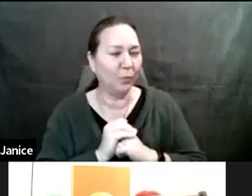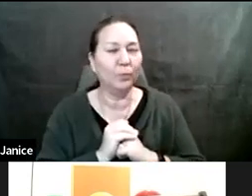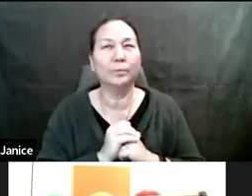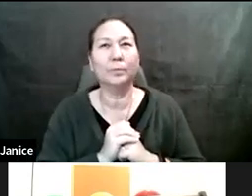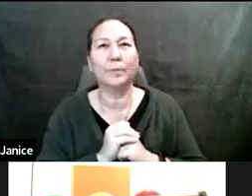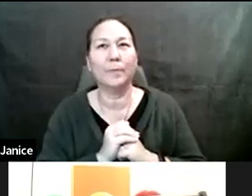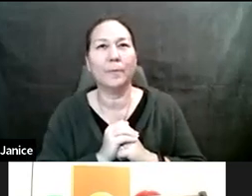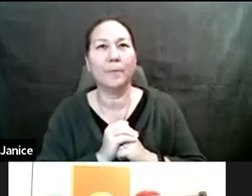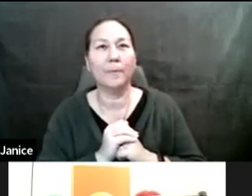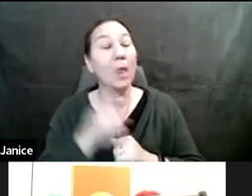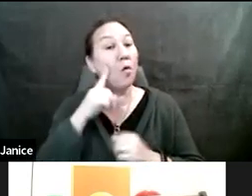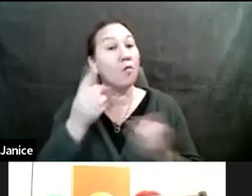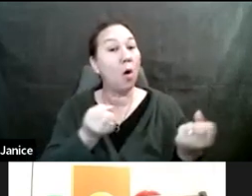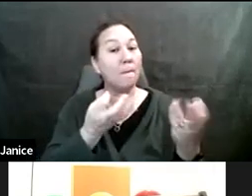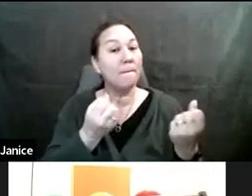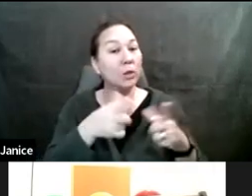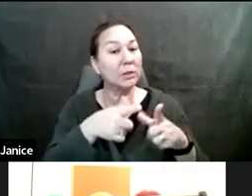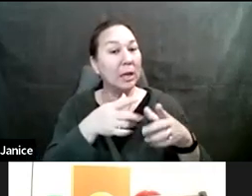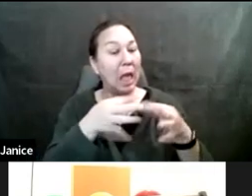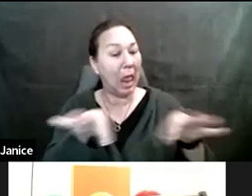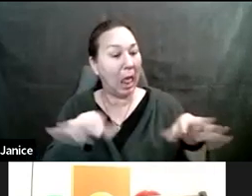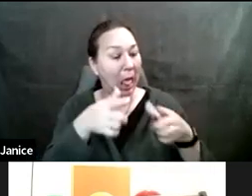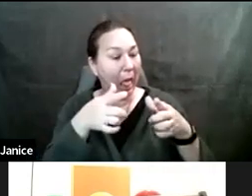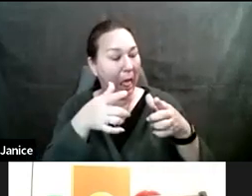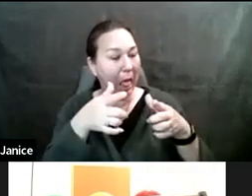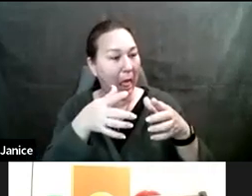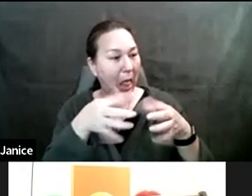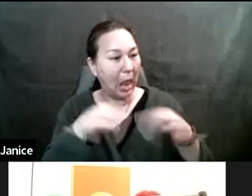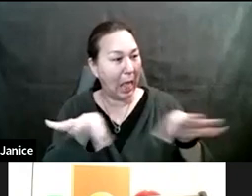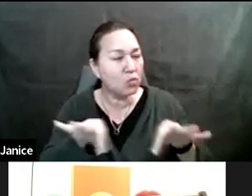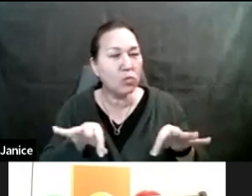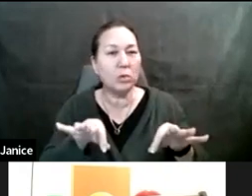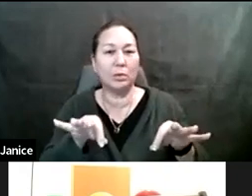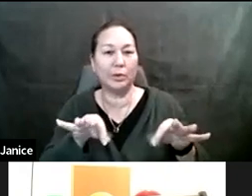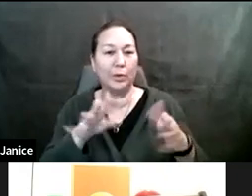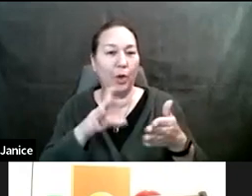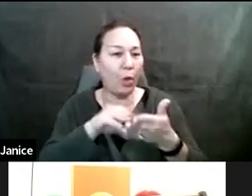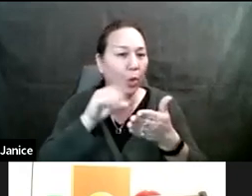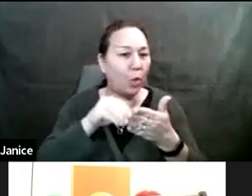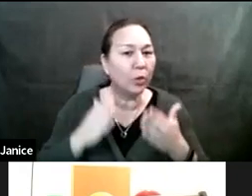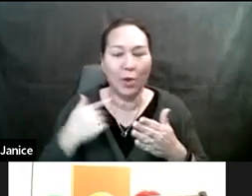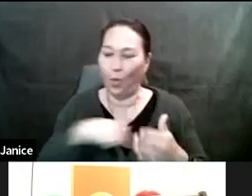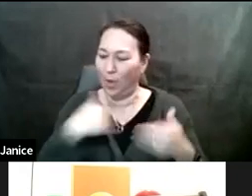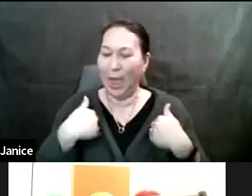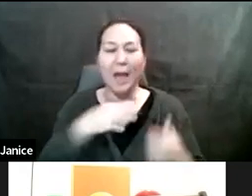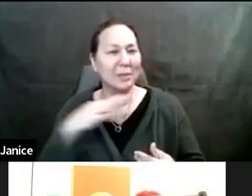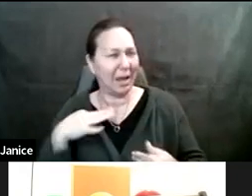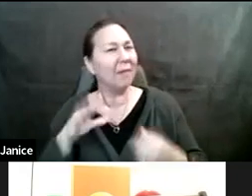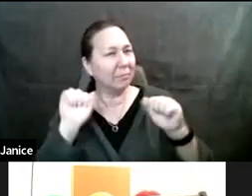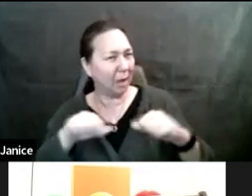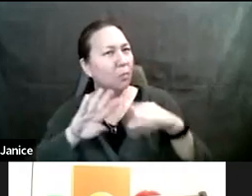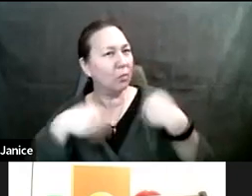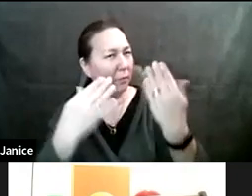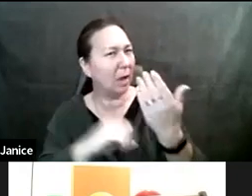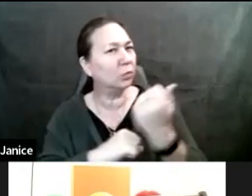you know more specifically for our multilingual Learners we have staff that are absolutely at hand to also support them and um